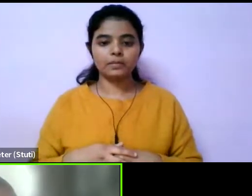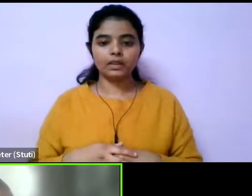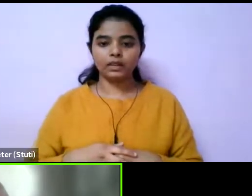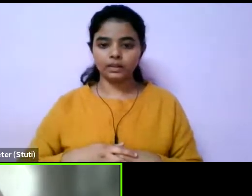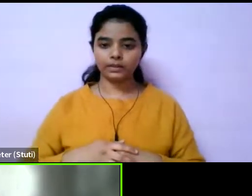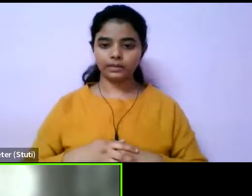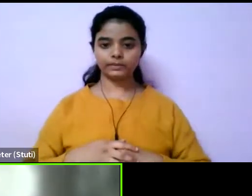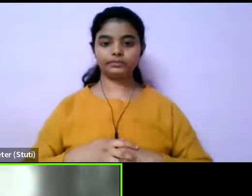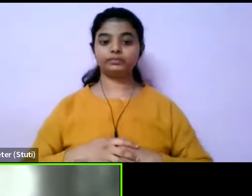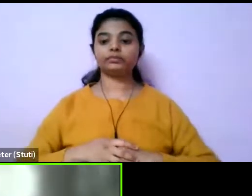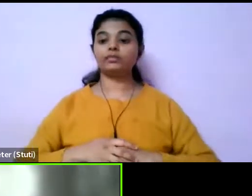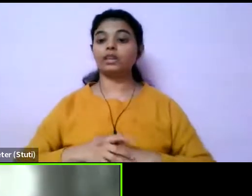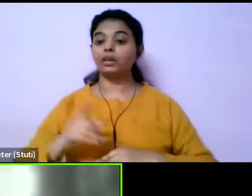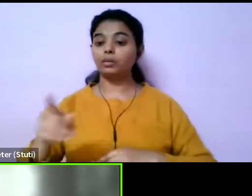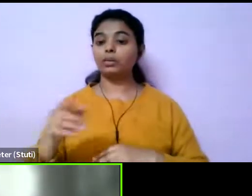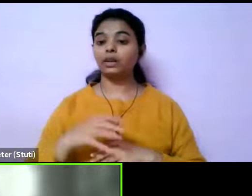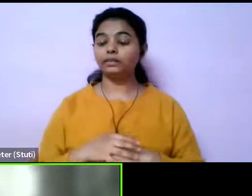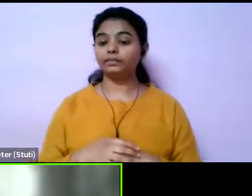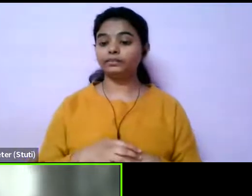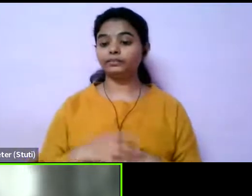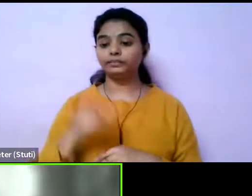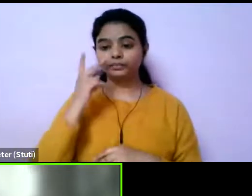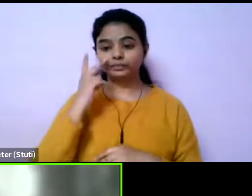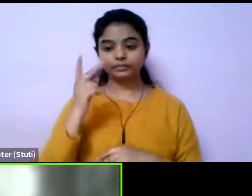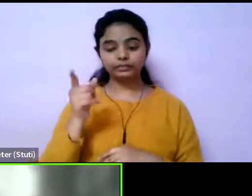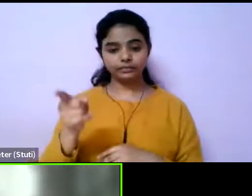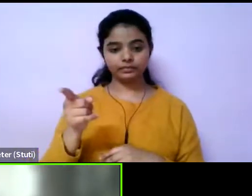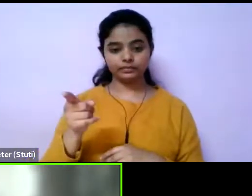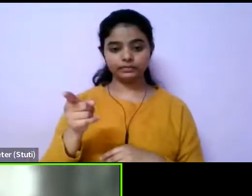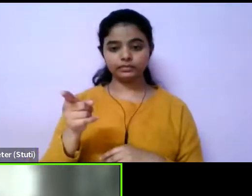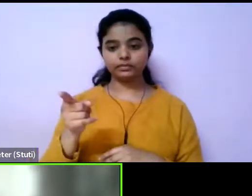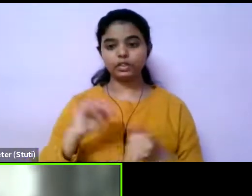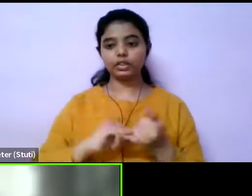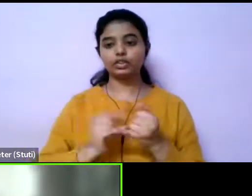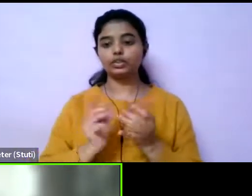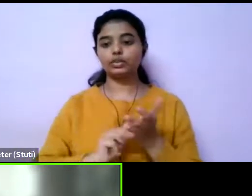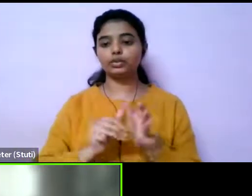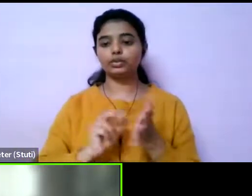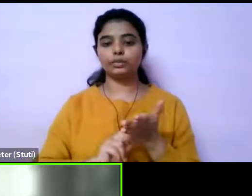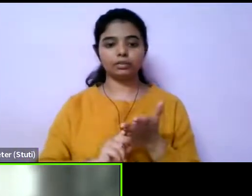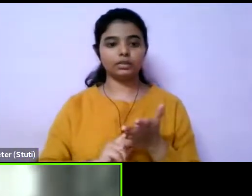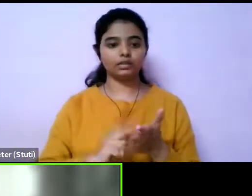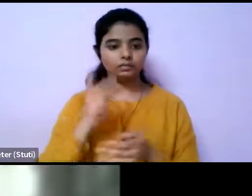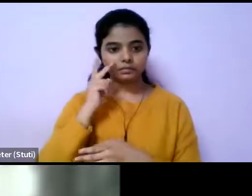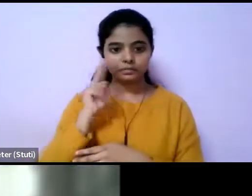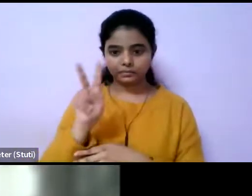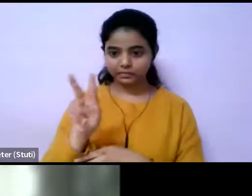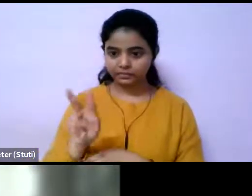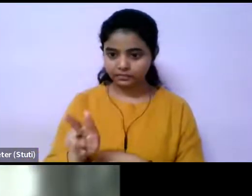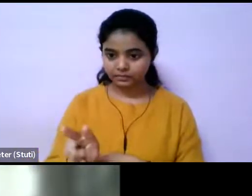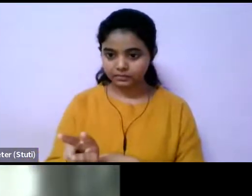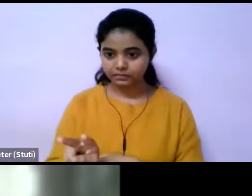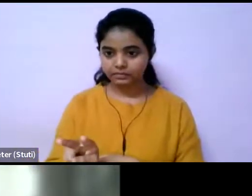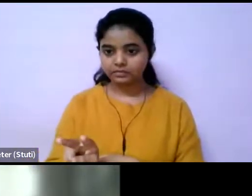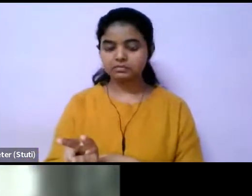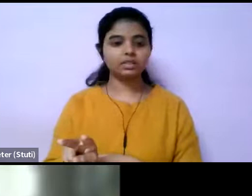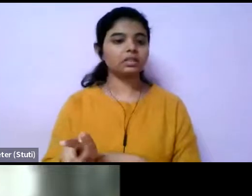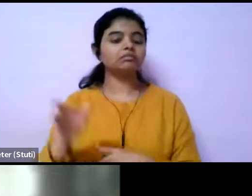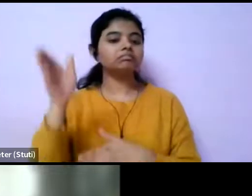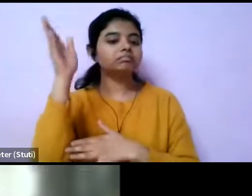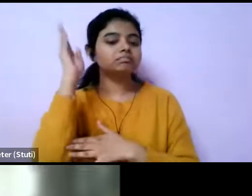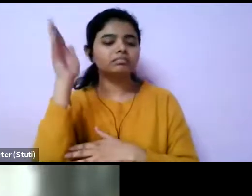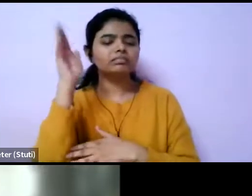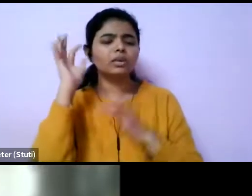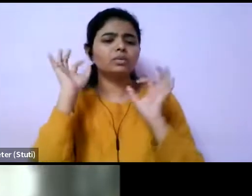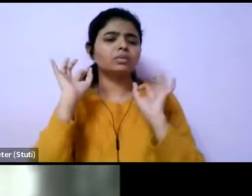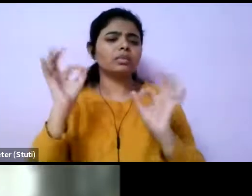So there is an observation, Jaya, from Suman. I hope you can read it. It says, yeah. What a fascinating research. The connection